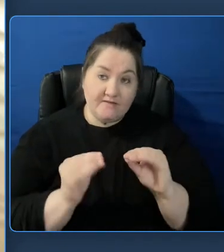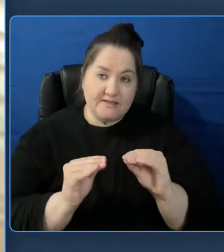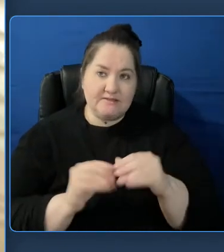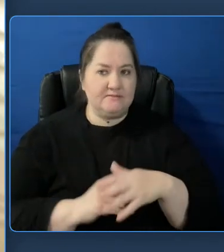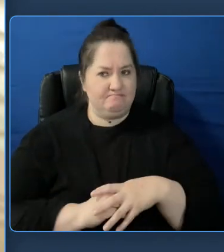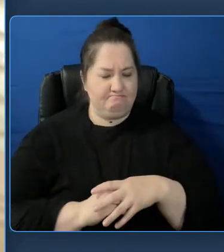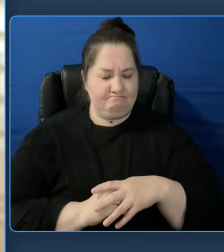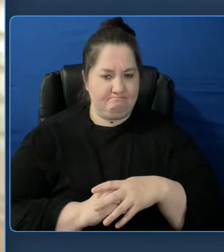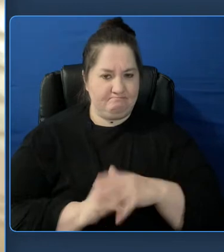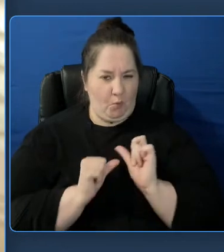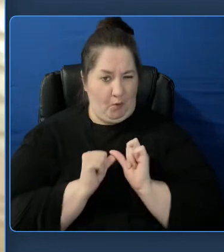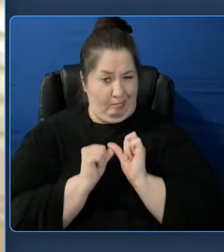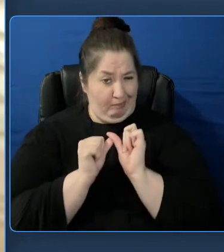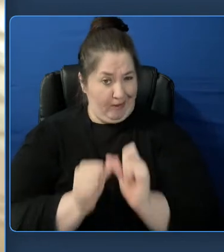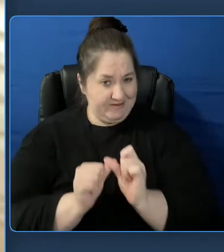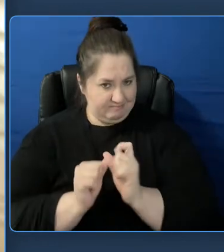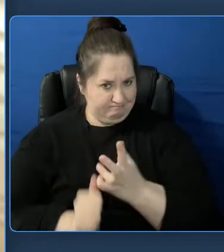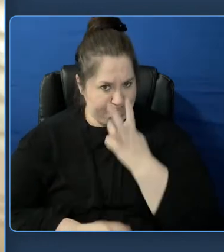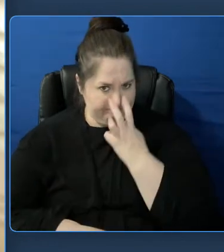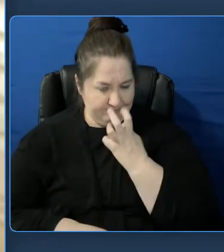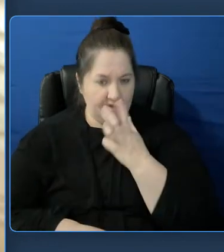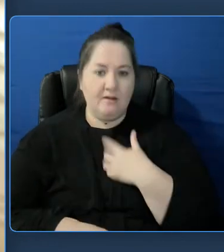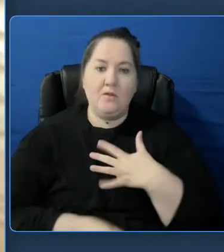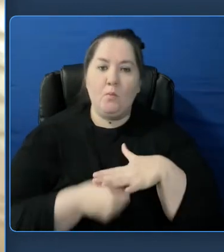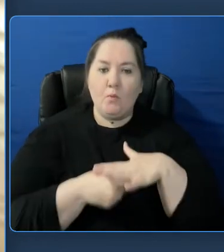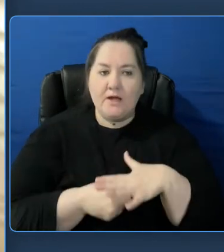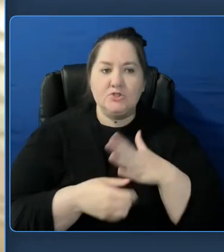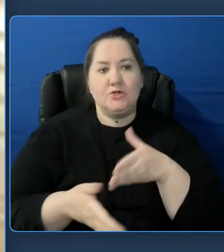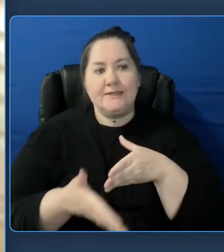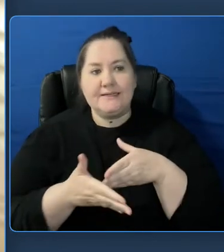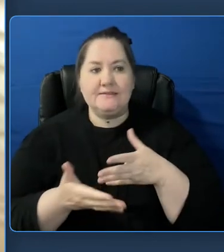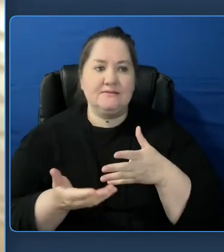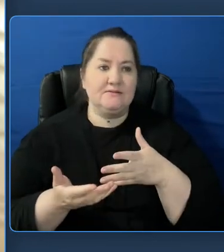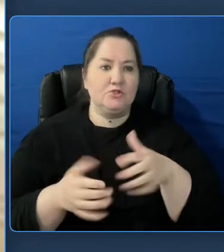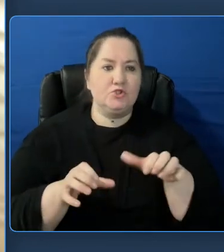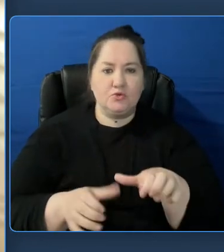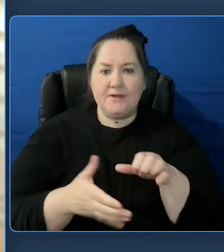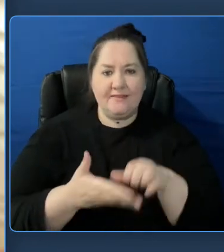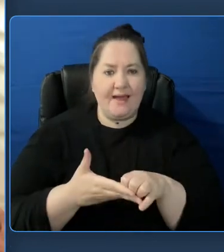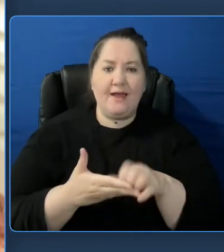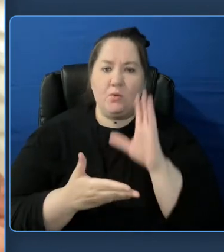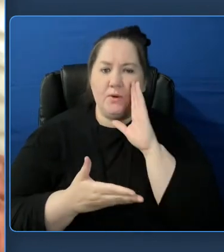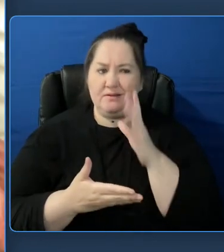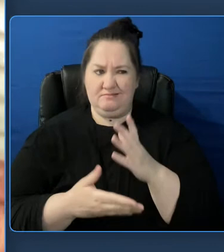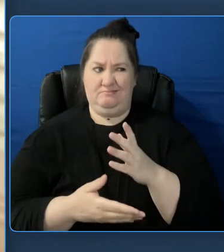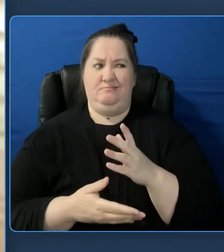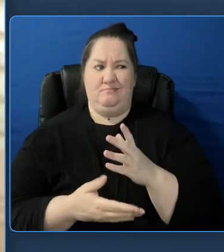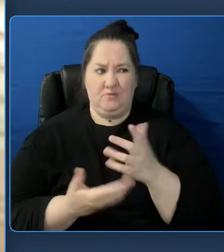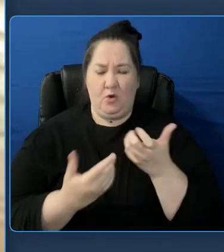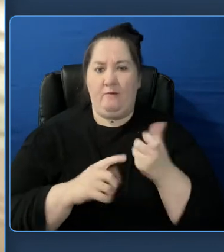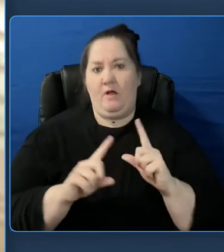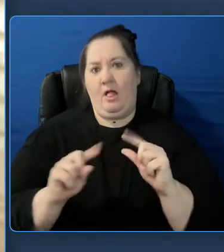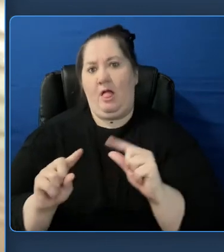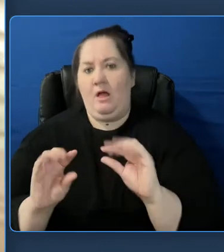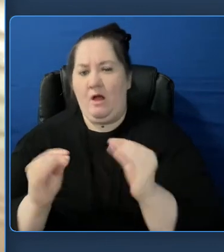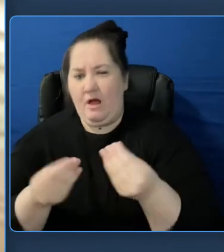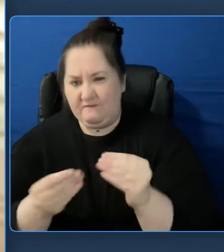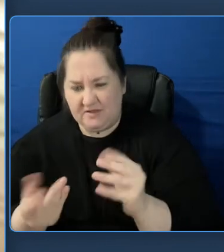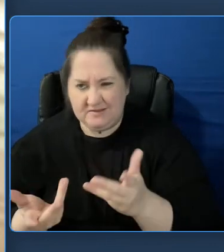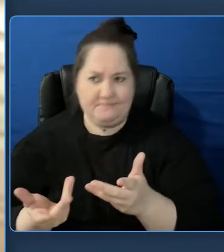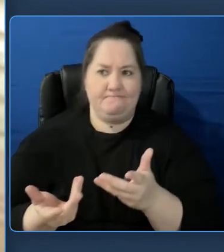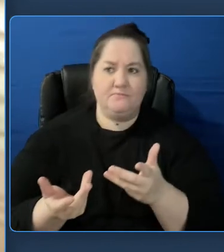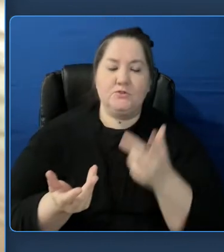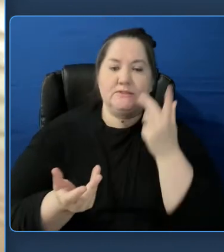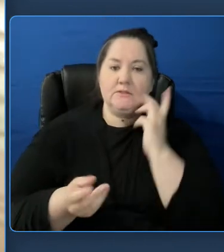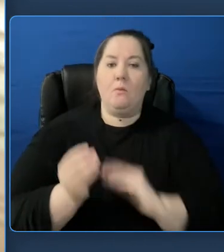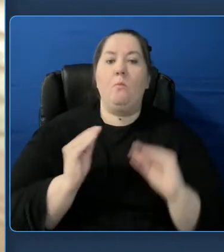probably not going to last. You know, the pressure against doing that is going to keep on increasing. So over the next couple of years,